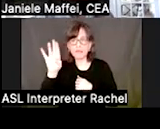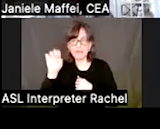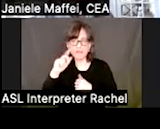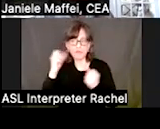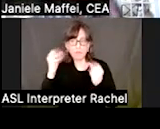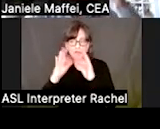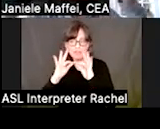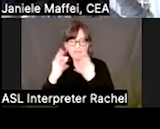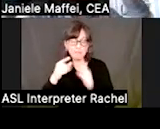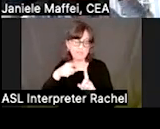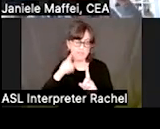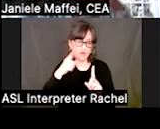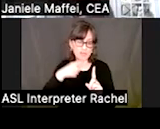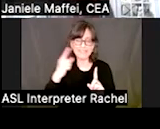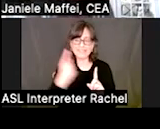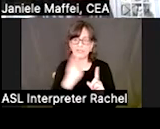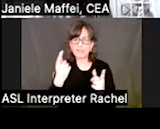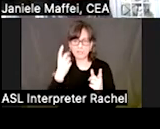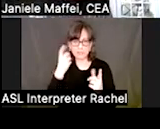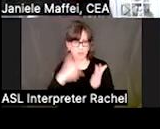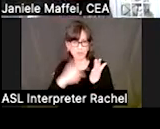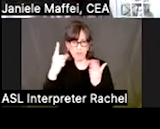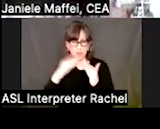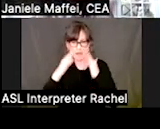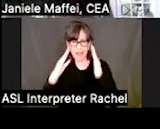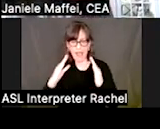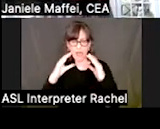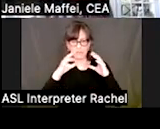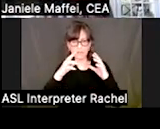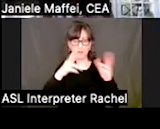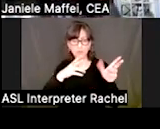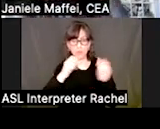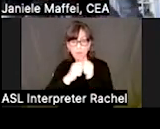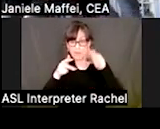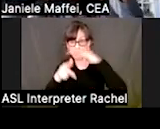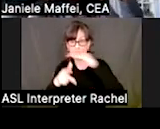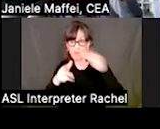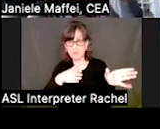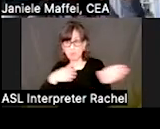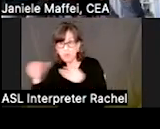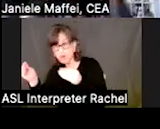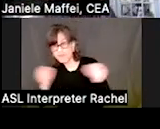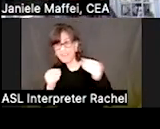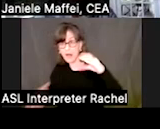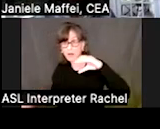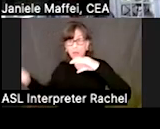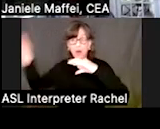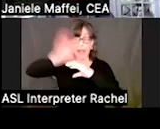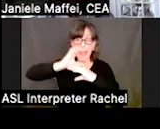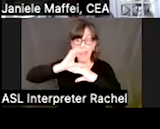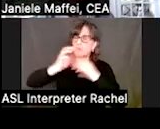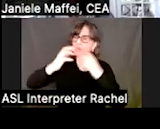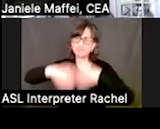single. And essentially you've got all that mass. You saw that house that had moved with the garage with just one story. Now put a second floor on that. That would have come down